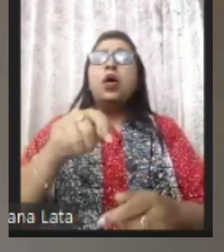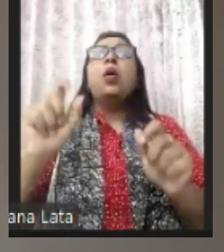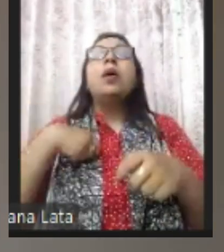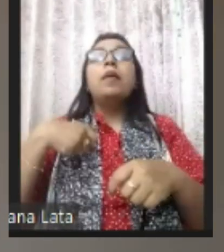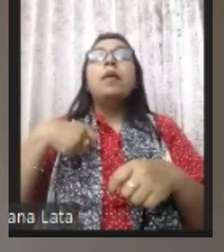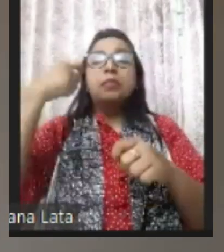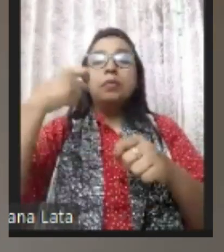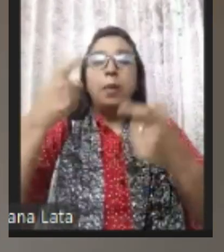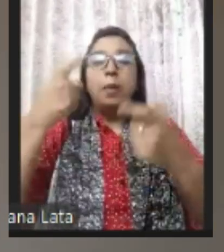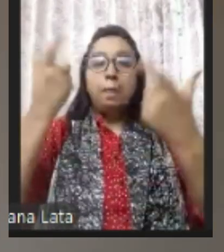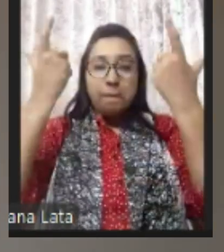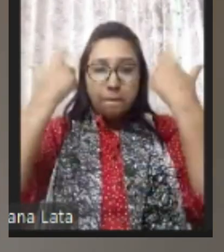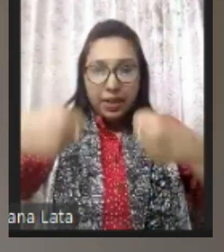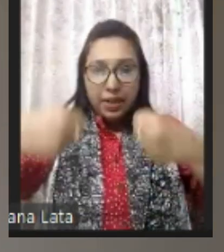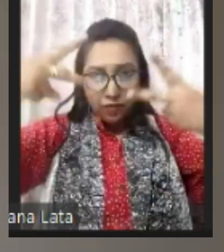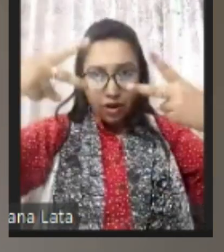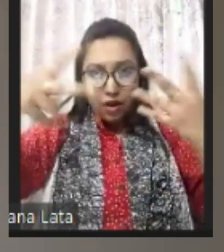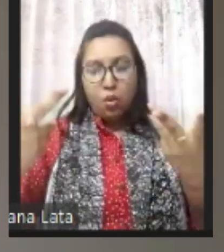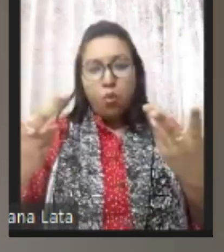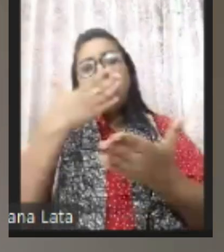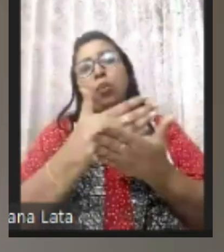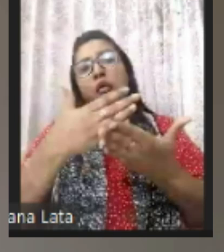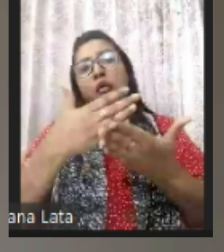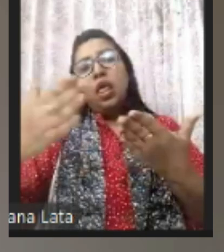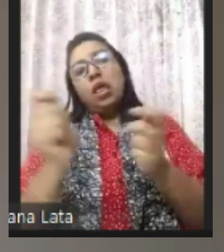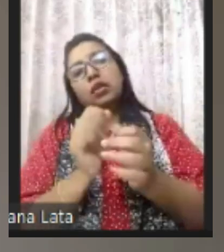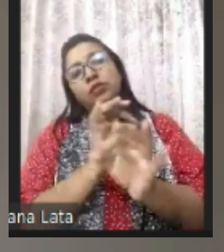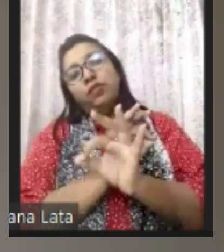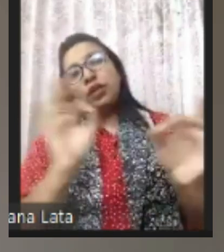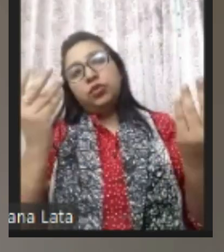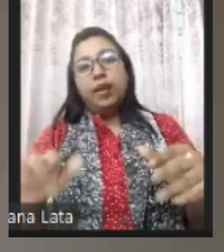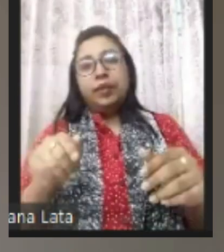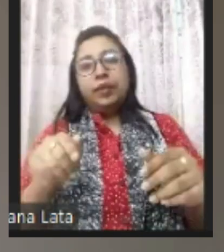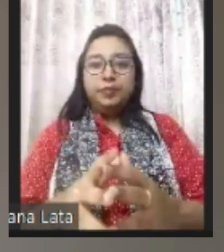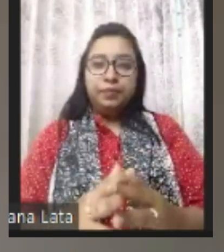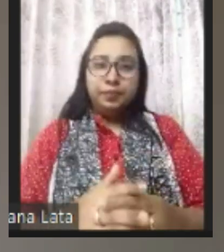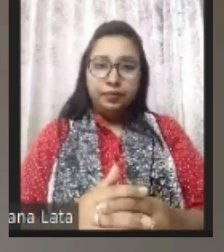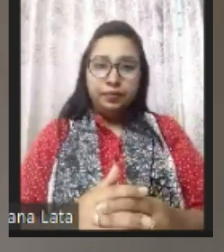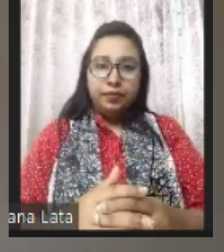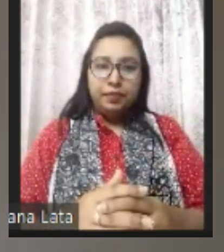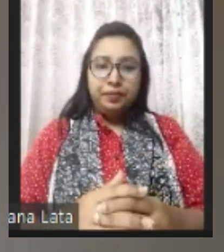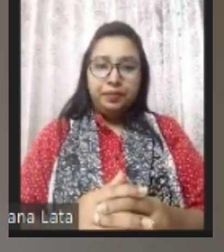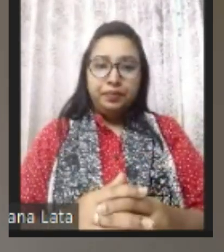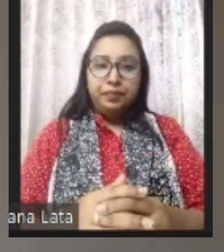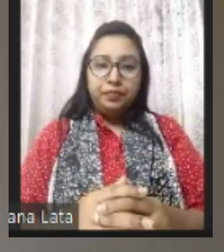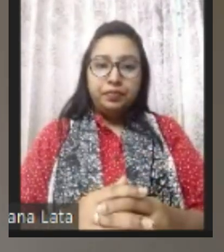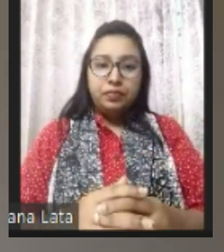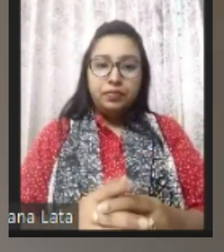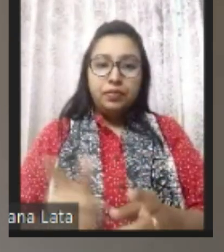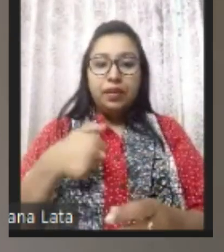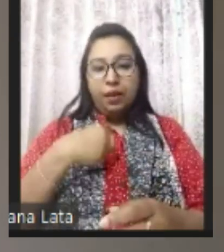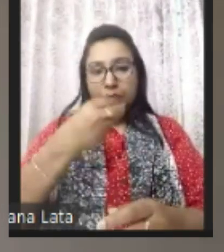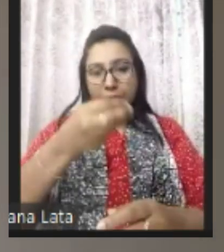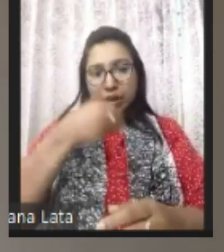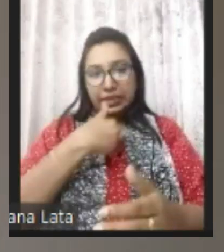example, a range of different things. So I also wanted to finish by saying